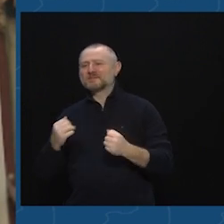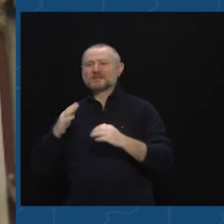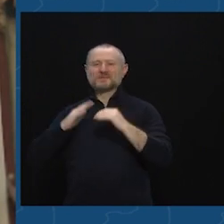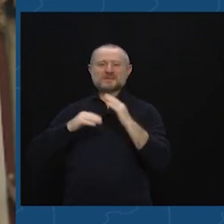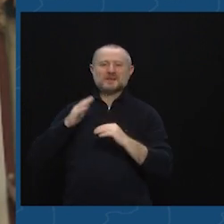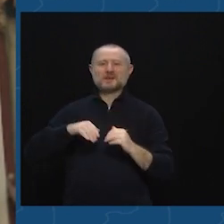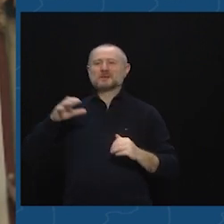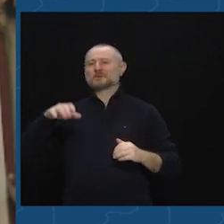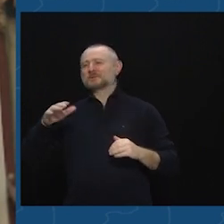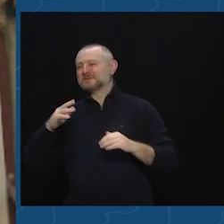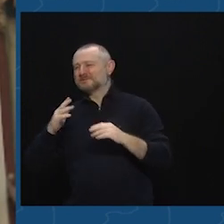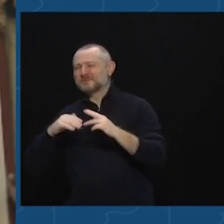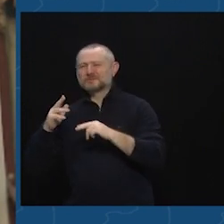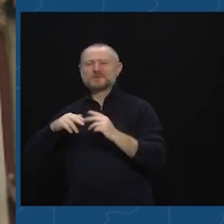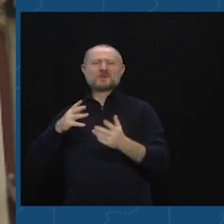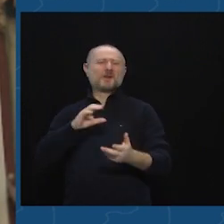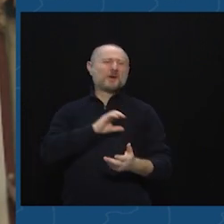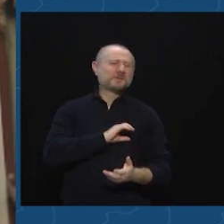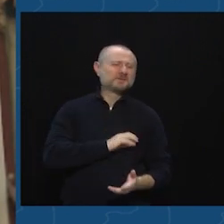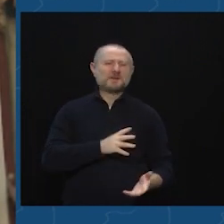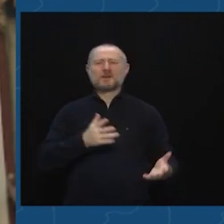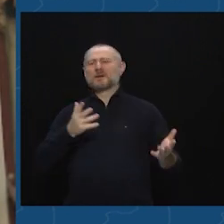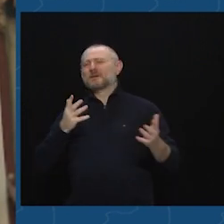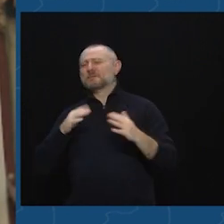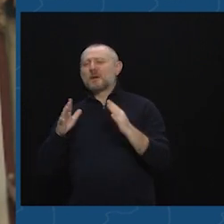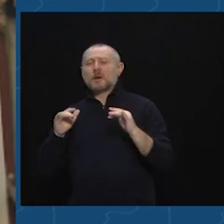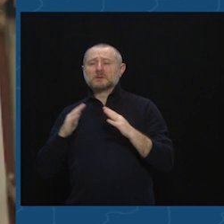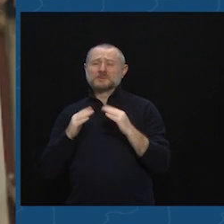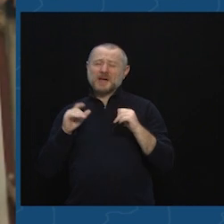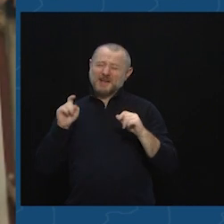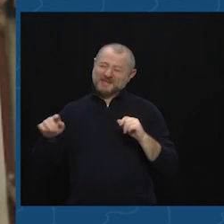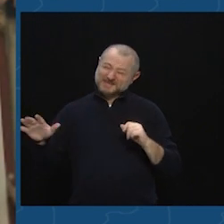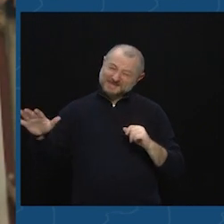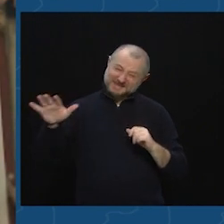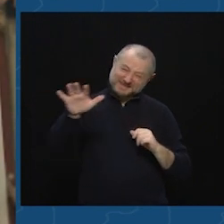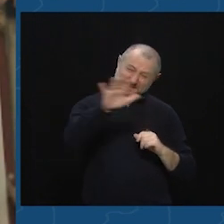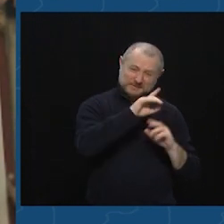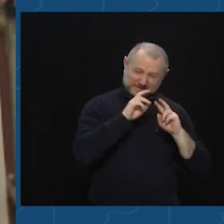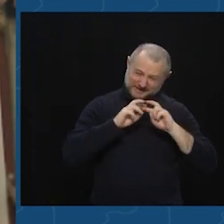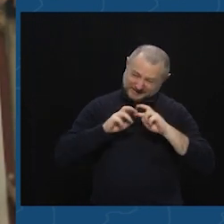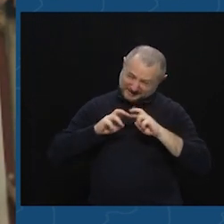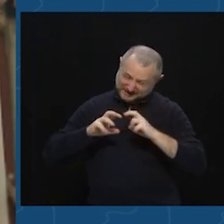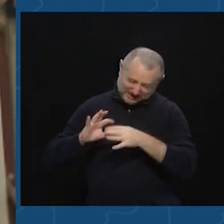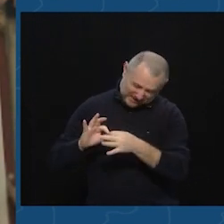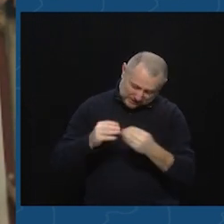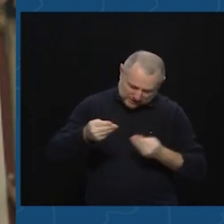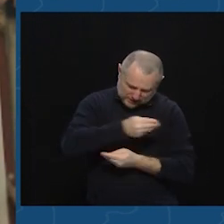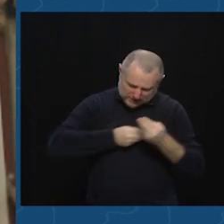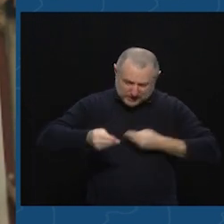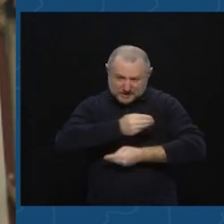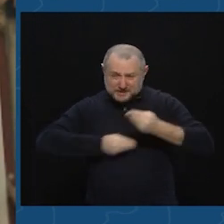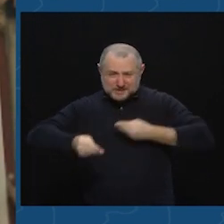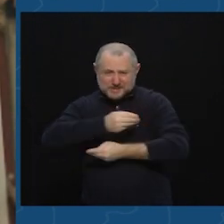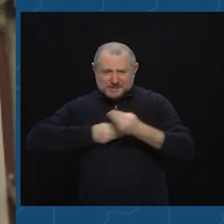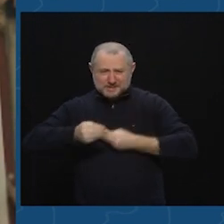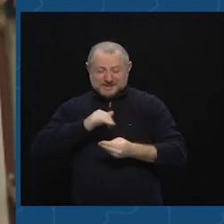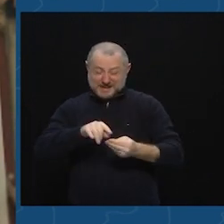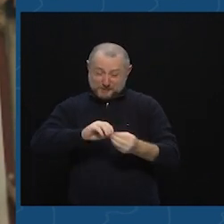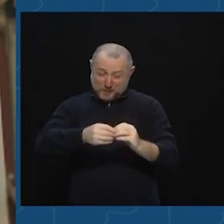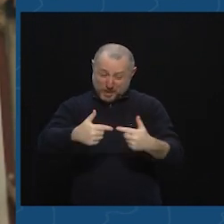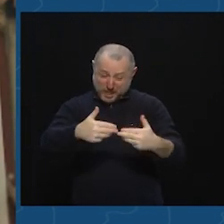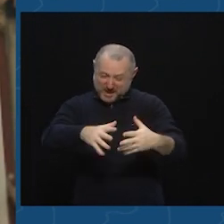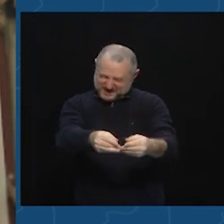systems, our law enforcement systems. All of us must come together to resolve this issue. And the